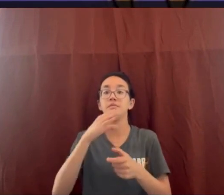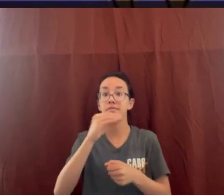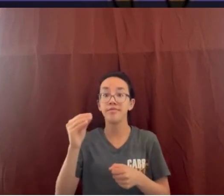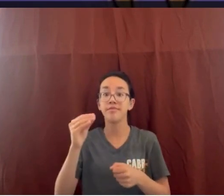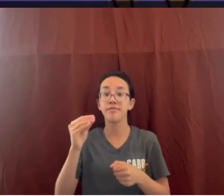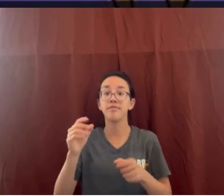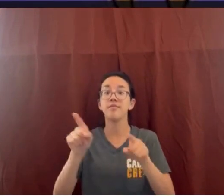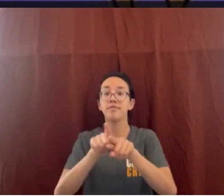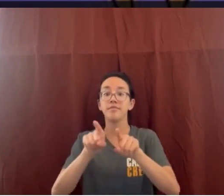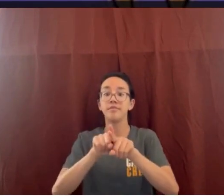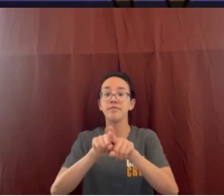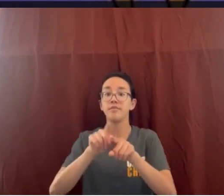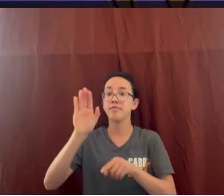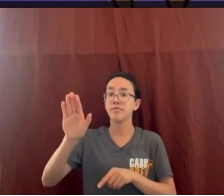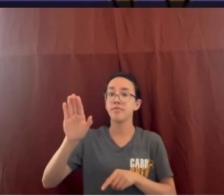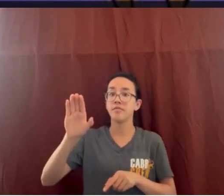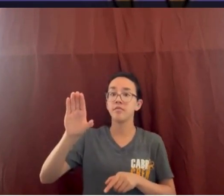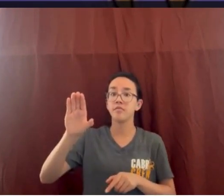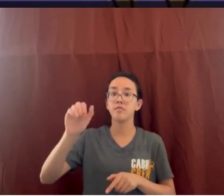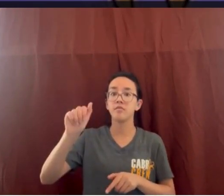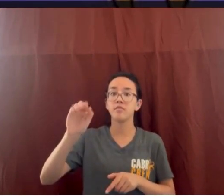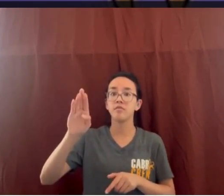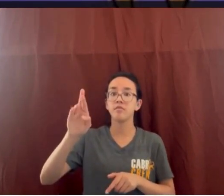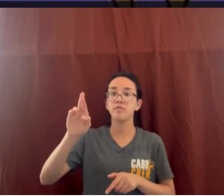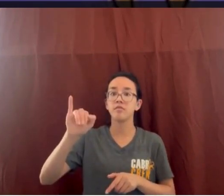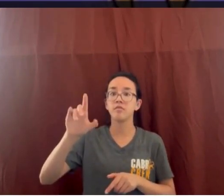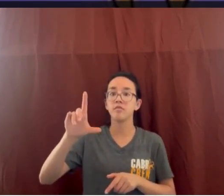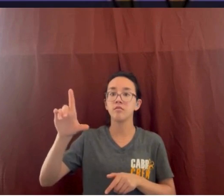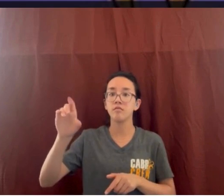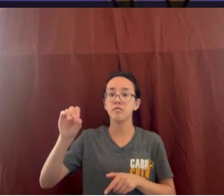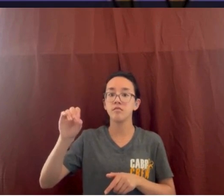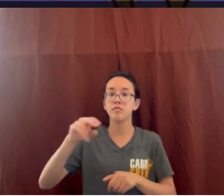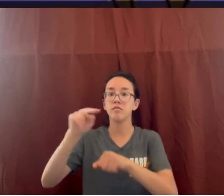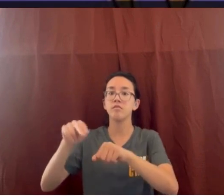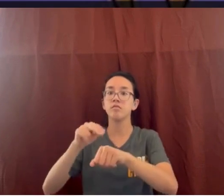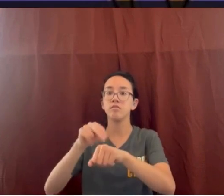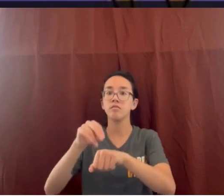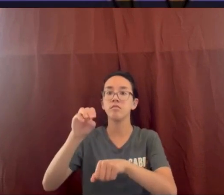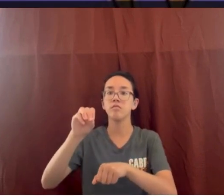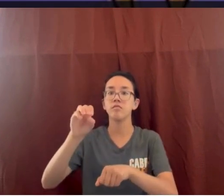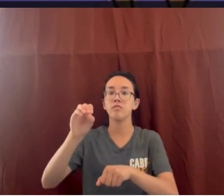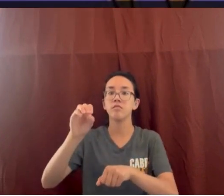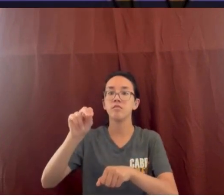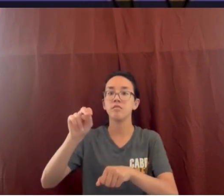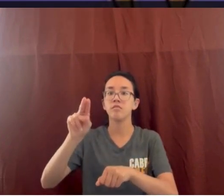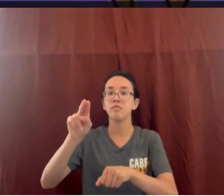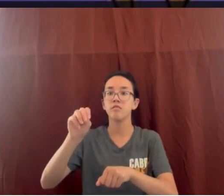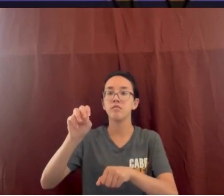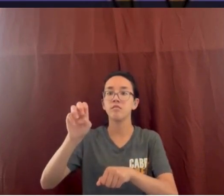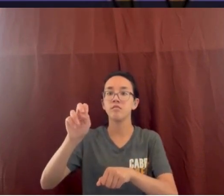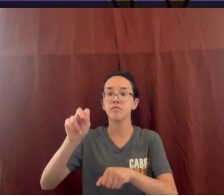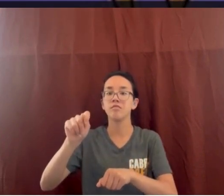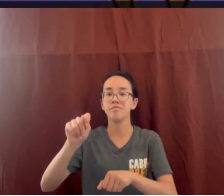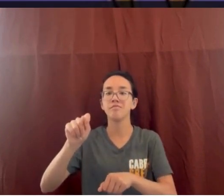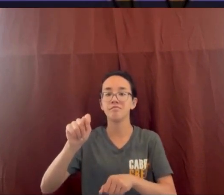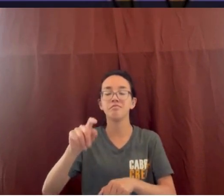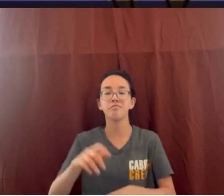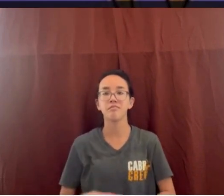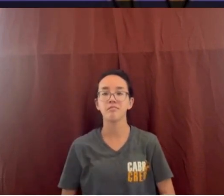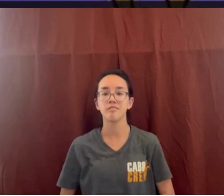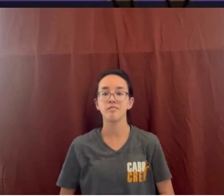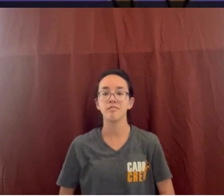and Cabrillo National Monument in general.